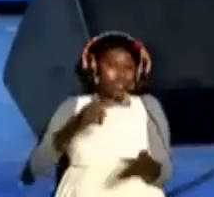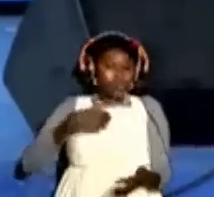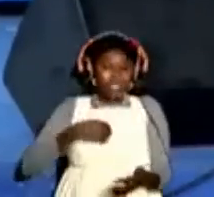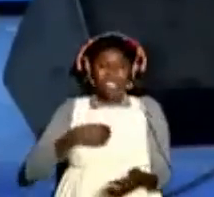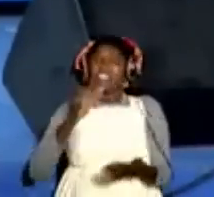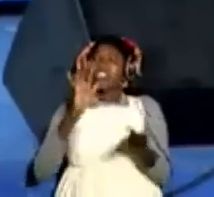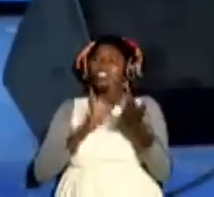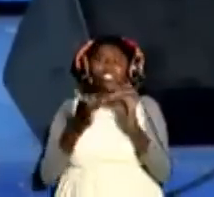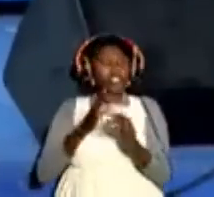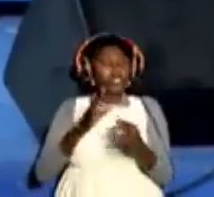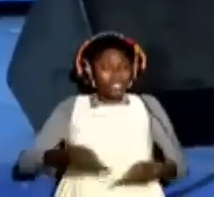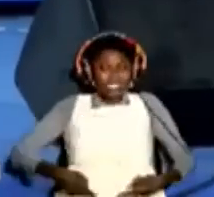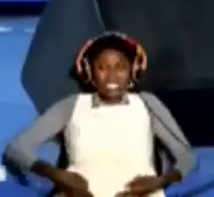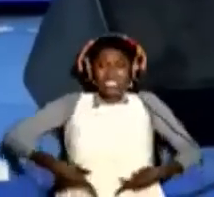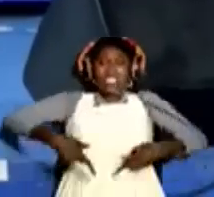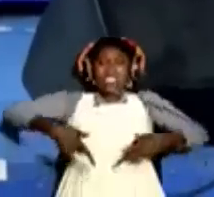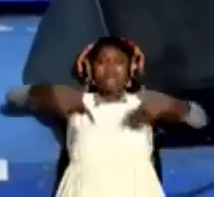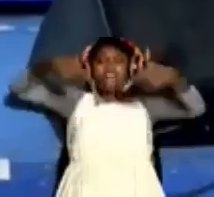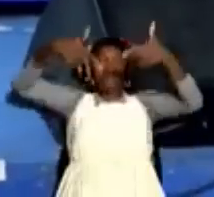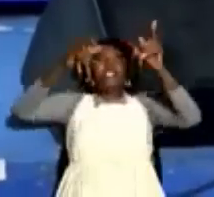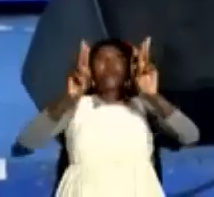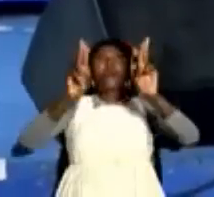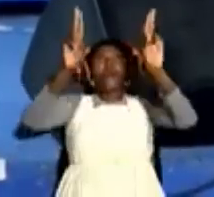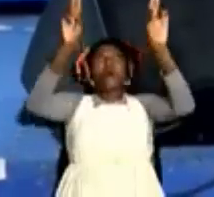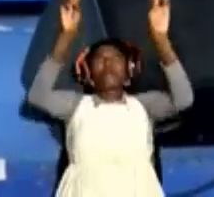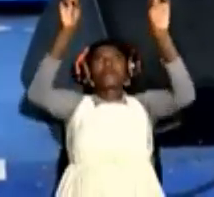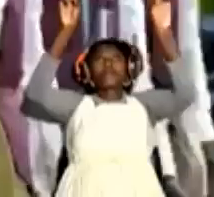Lord, lift me up. Where are you?